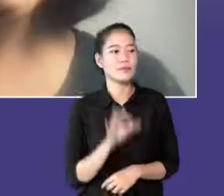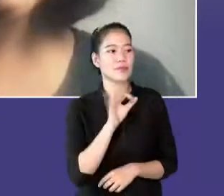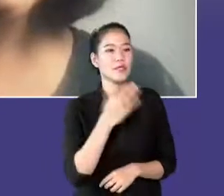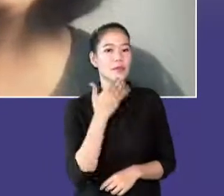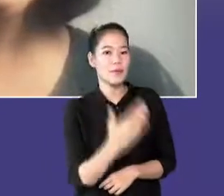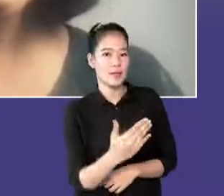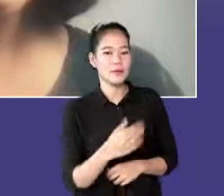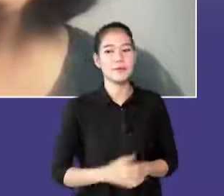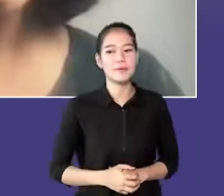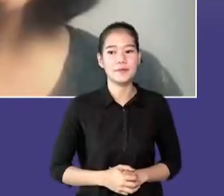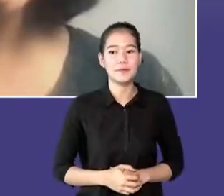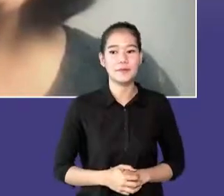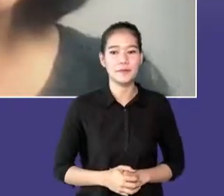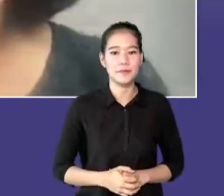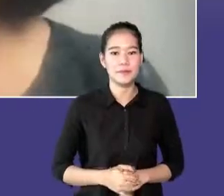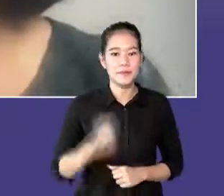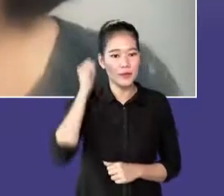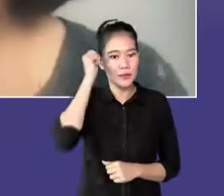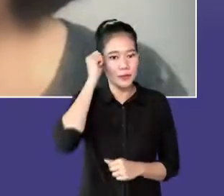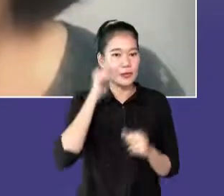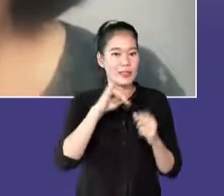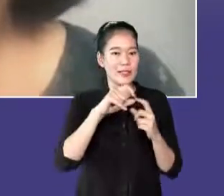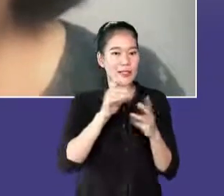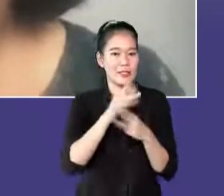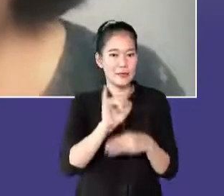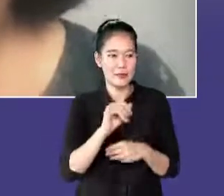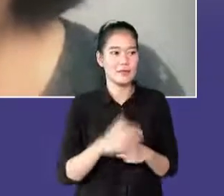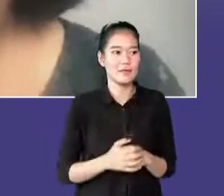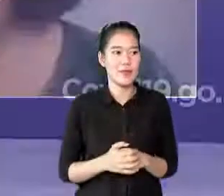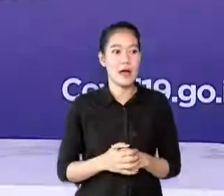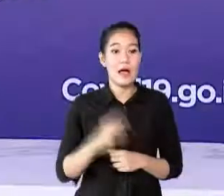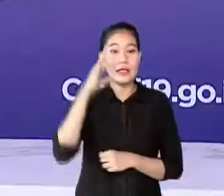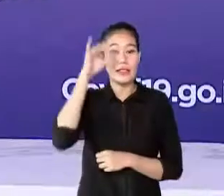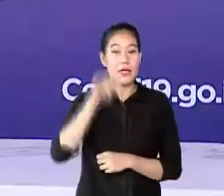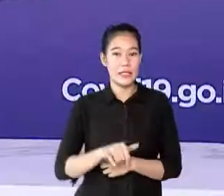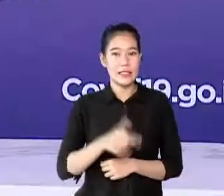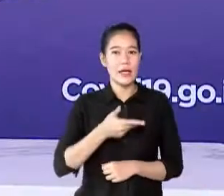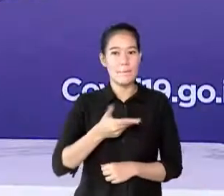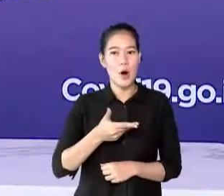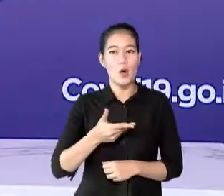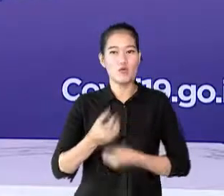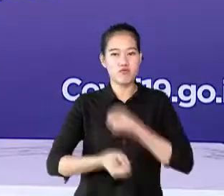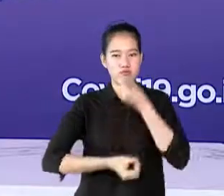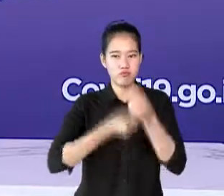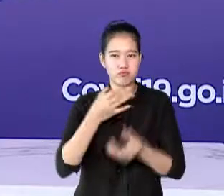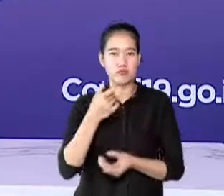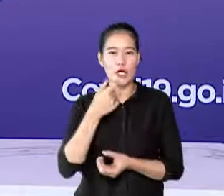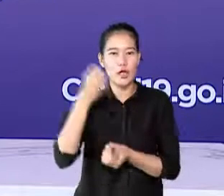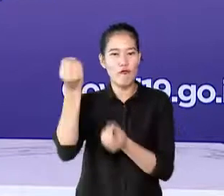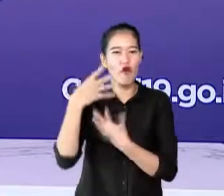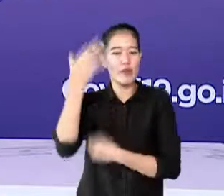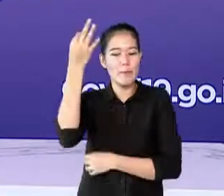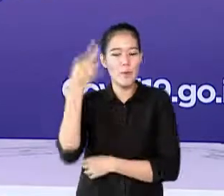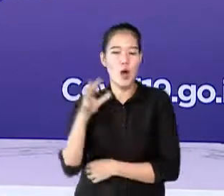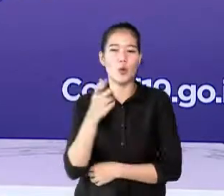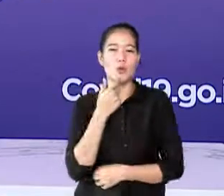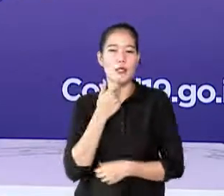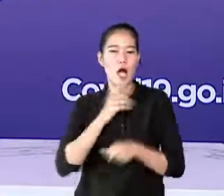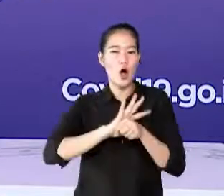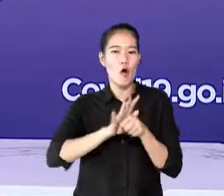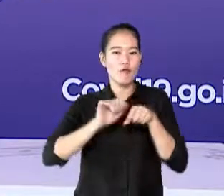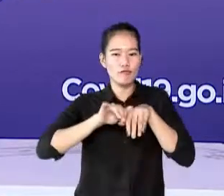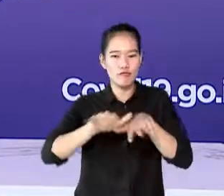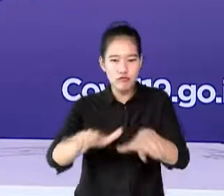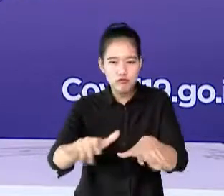you, Mbak Ismi Damayanti. So this afternoon, I will be delivering an update on the